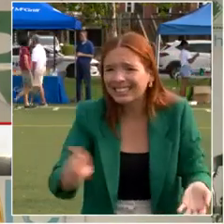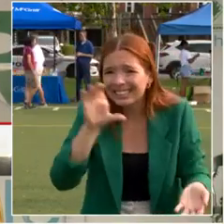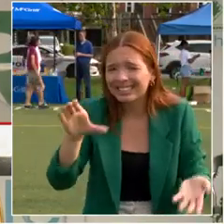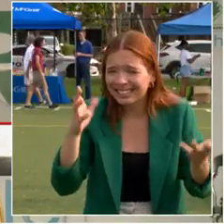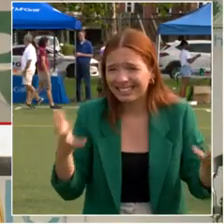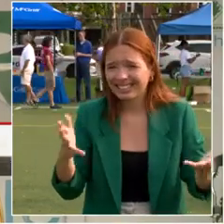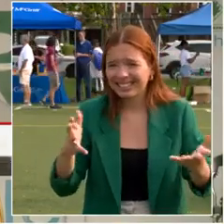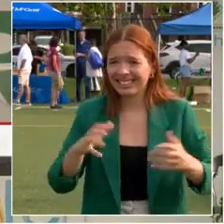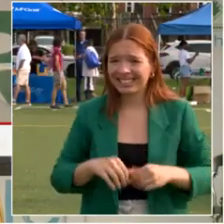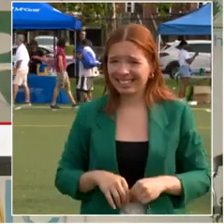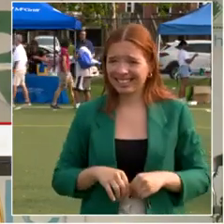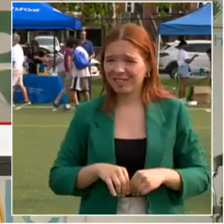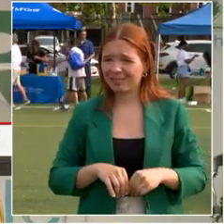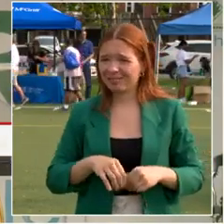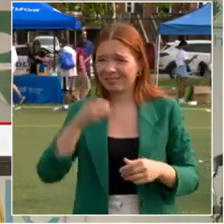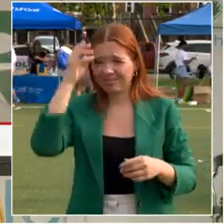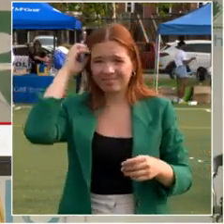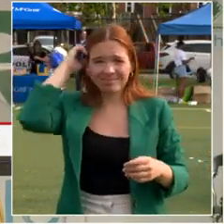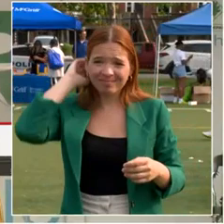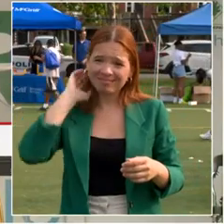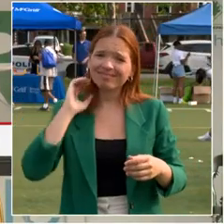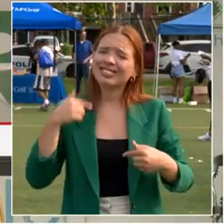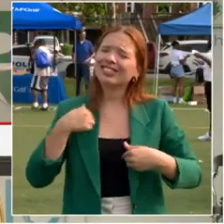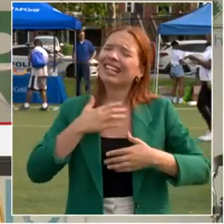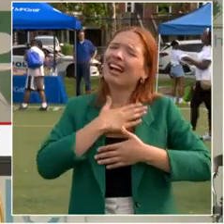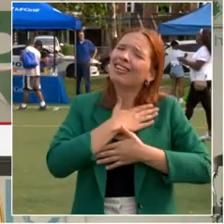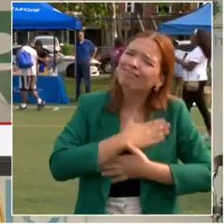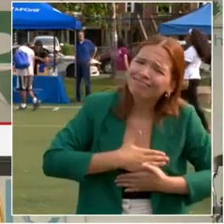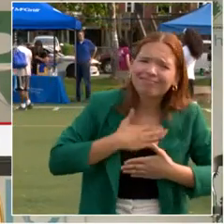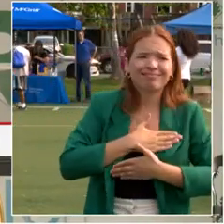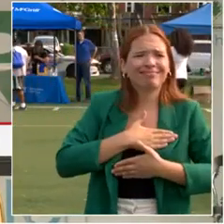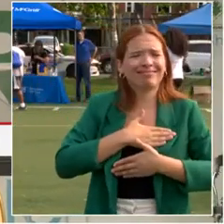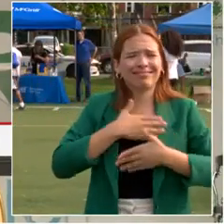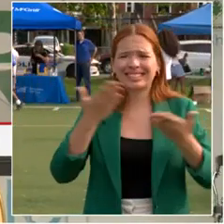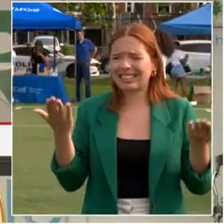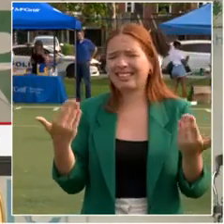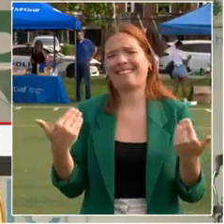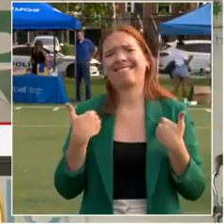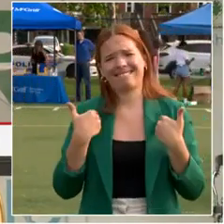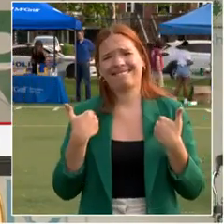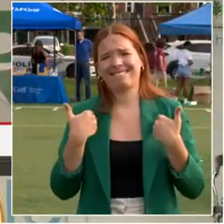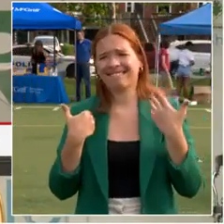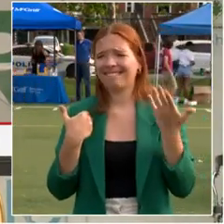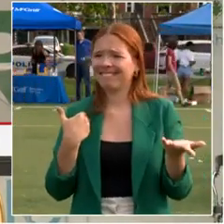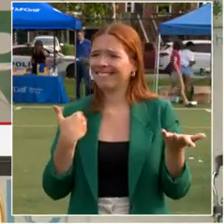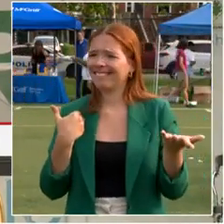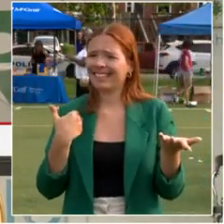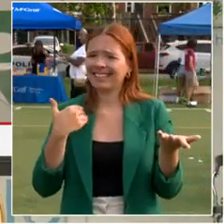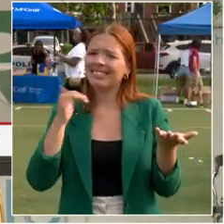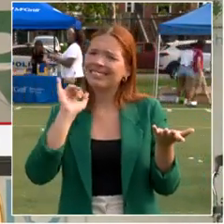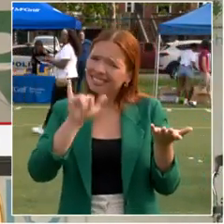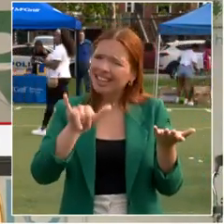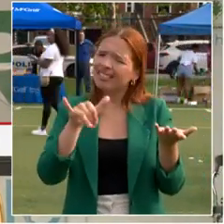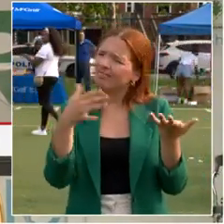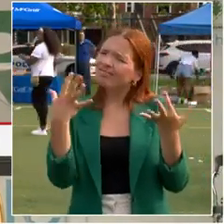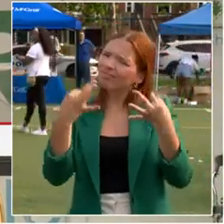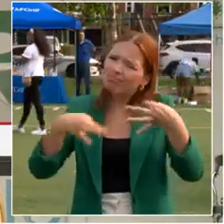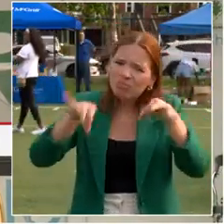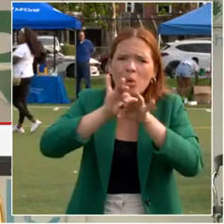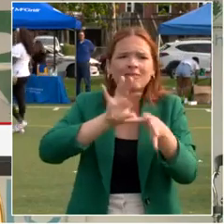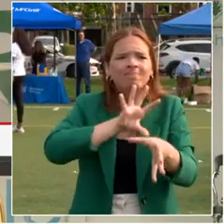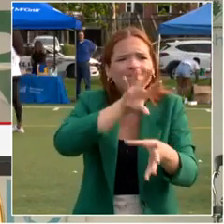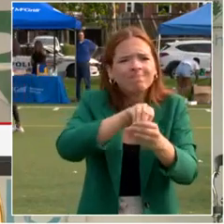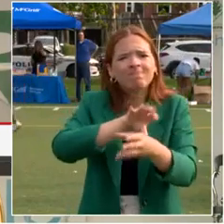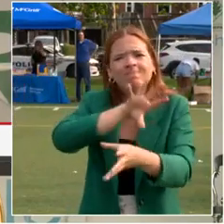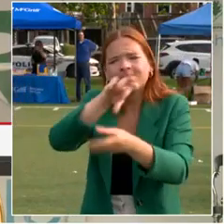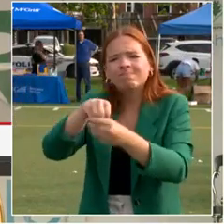and our roving leaders is a crime intervention strategy, a crime prevention strategy, and